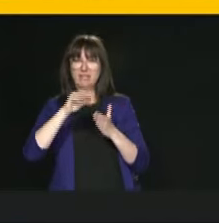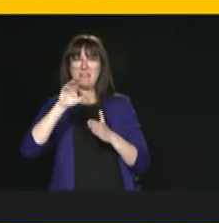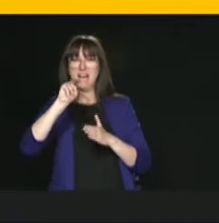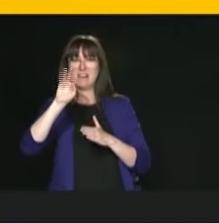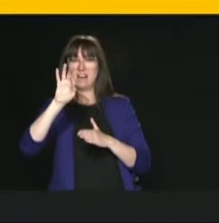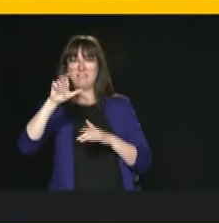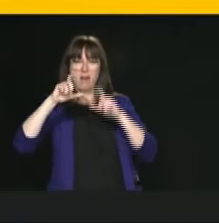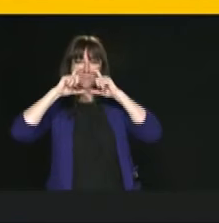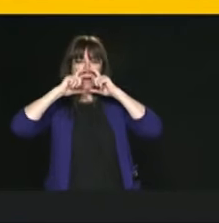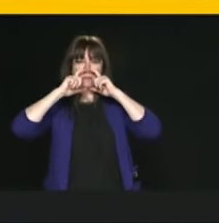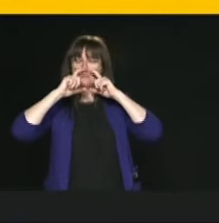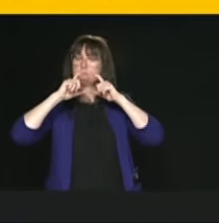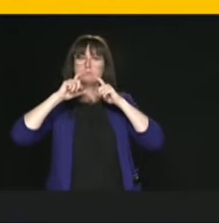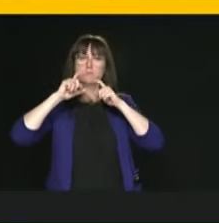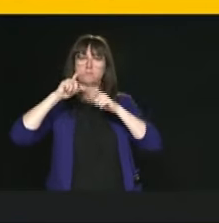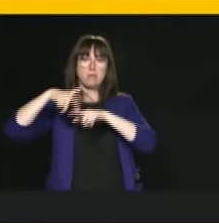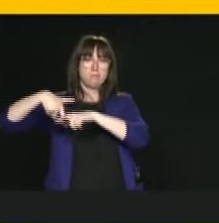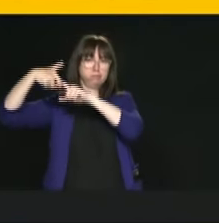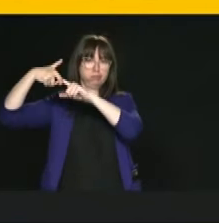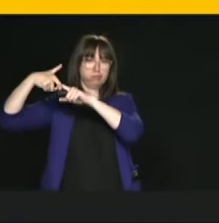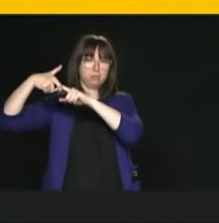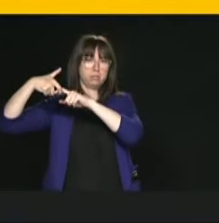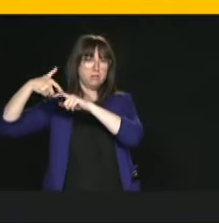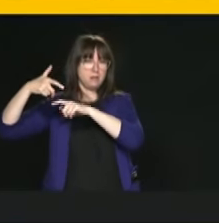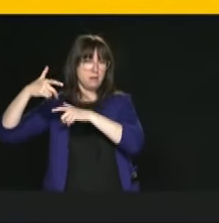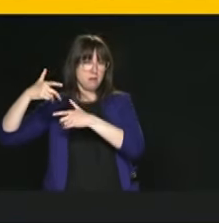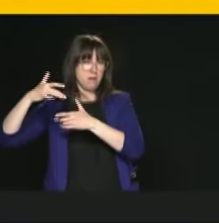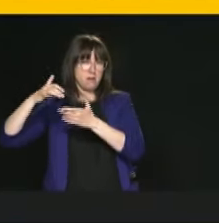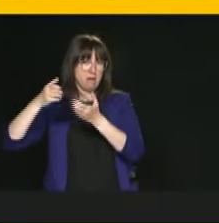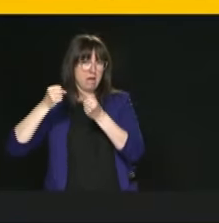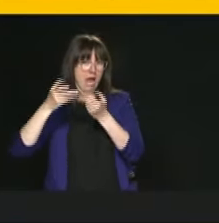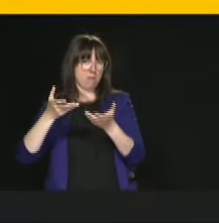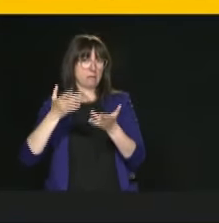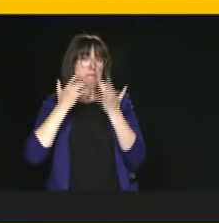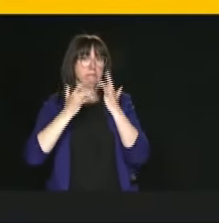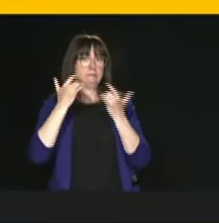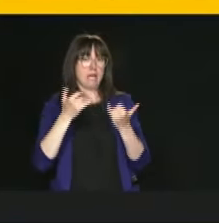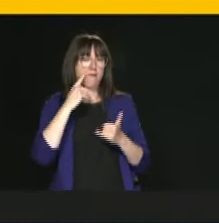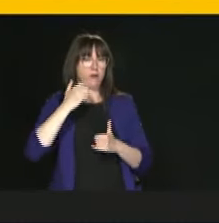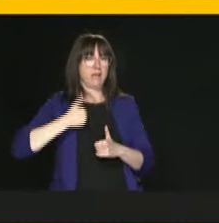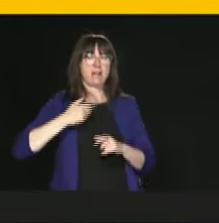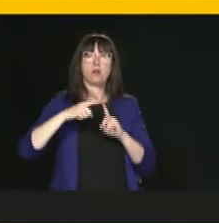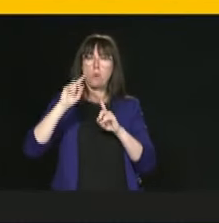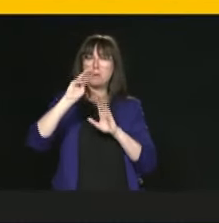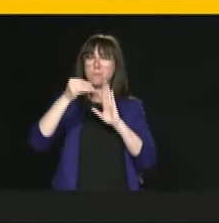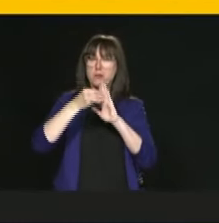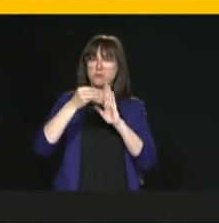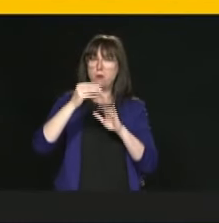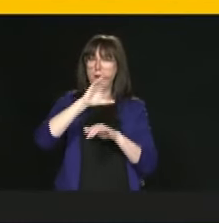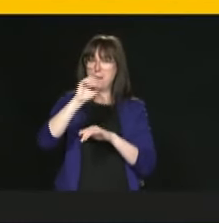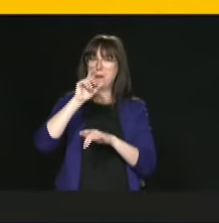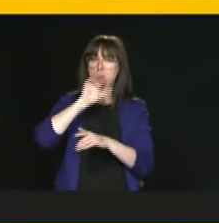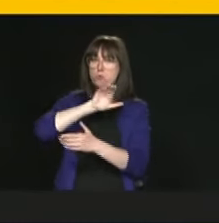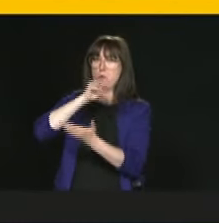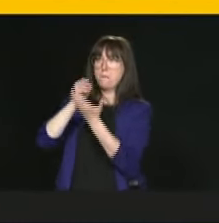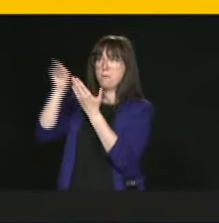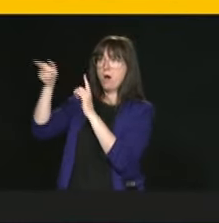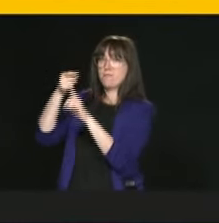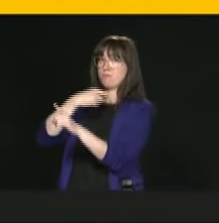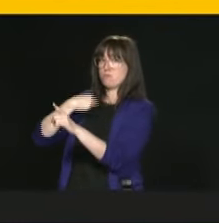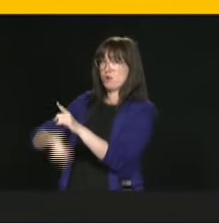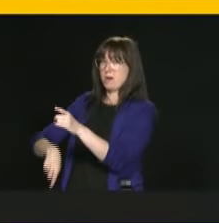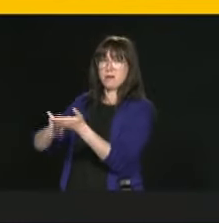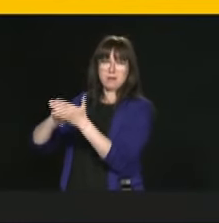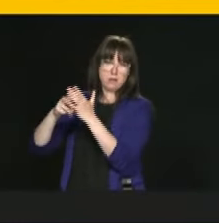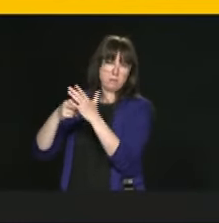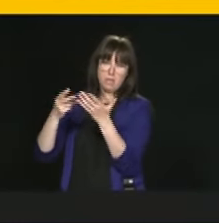meet specifications. How big a loss is that for Canada? And given that this was a Montreal company that had outsourced to China, does this not prove that we should not